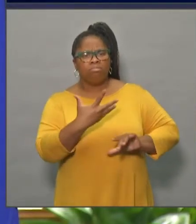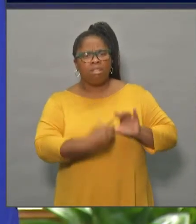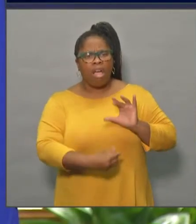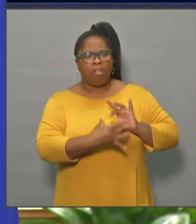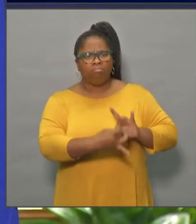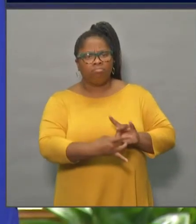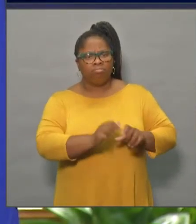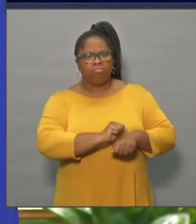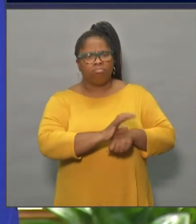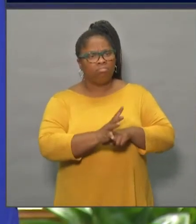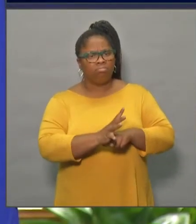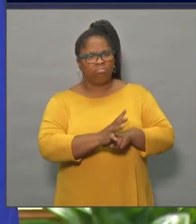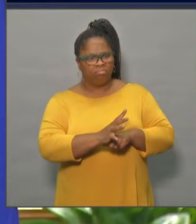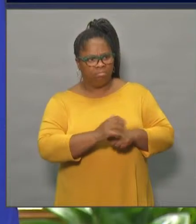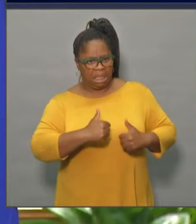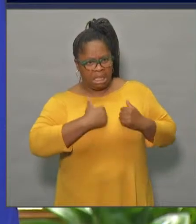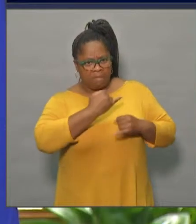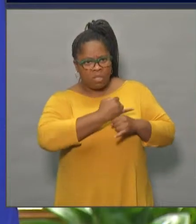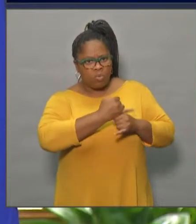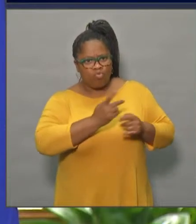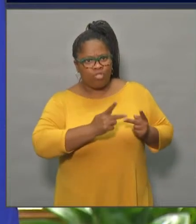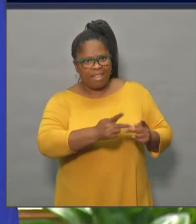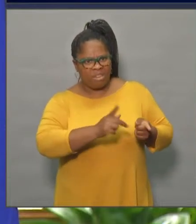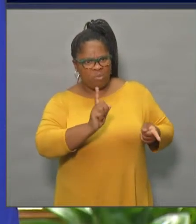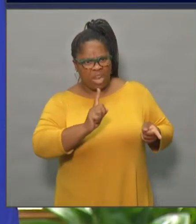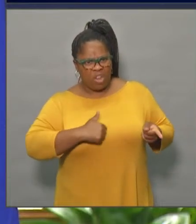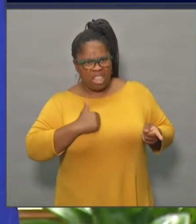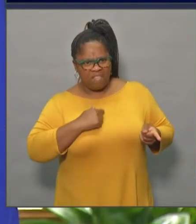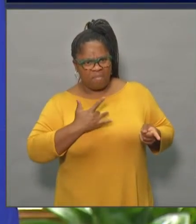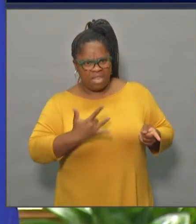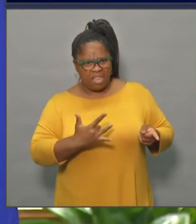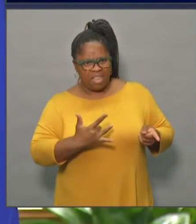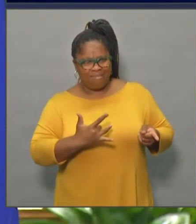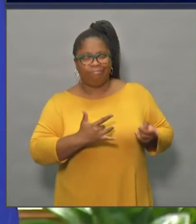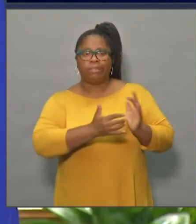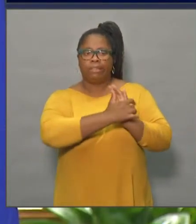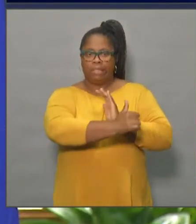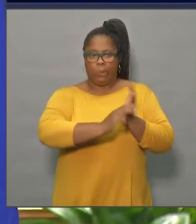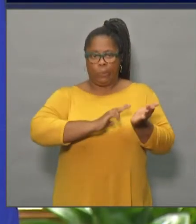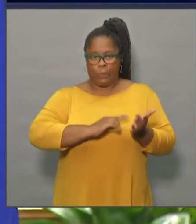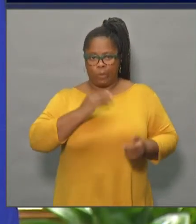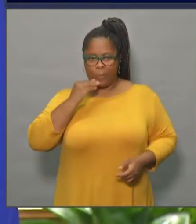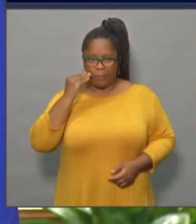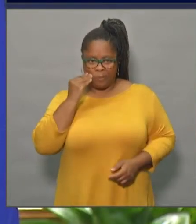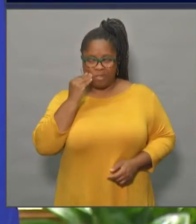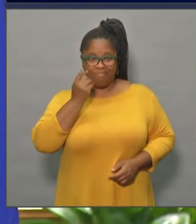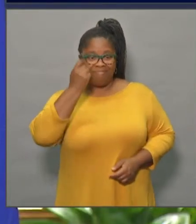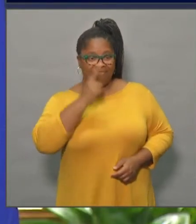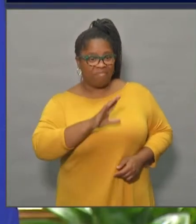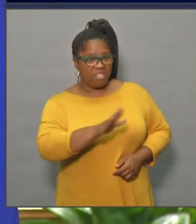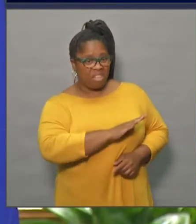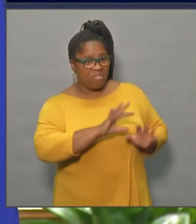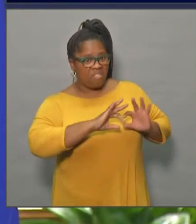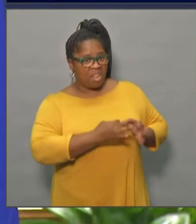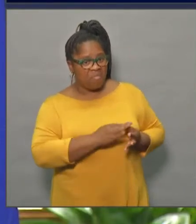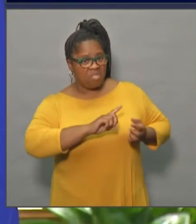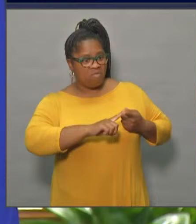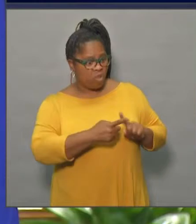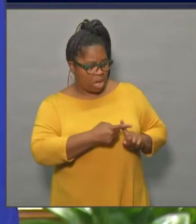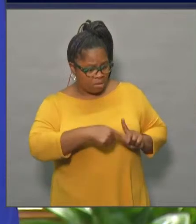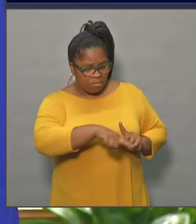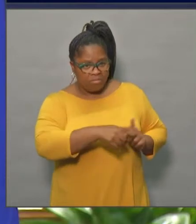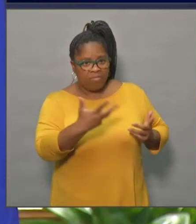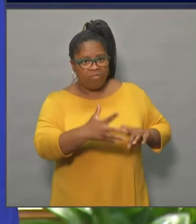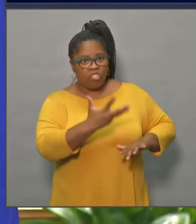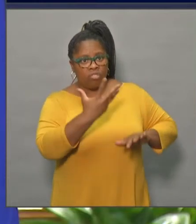lived in institutional settings did reside in our skilled nursing homes. So to the families and the friends of the people who have passed